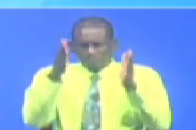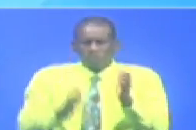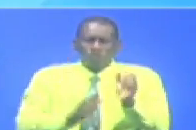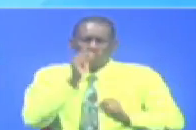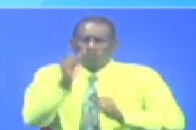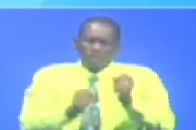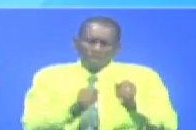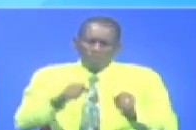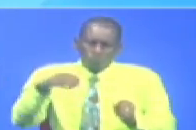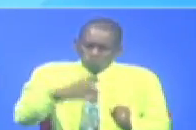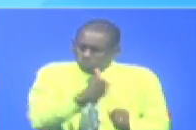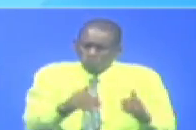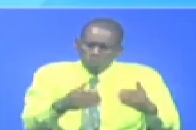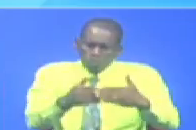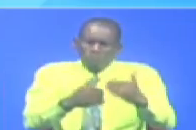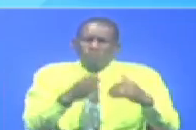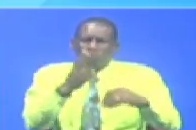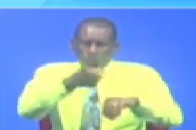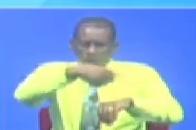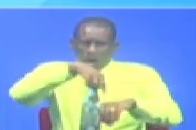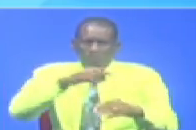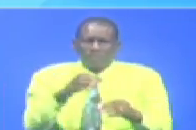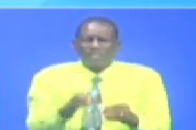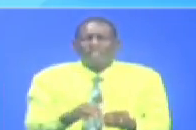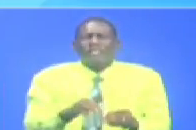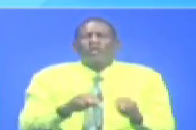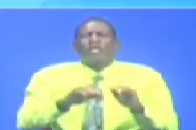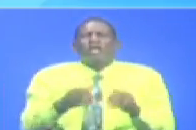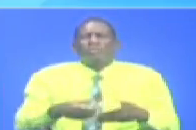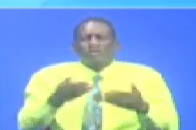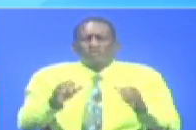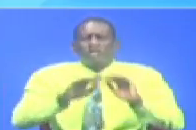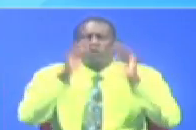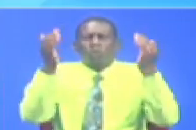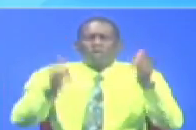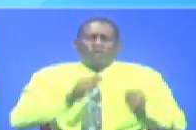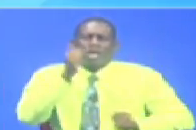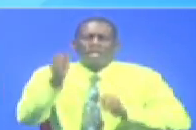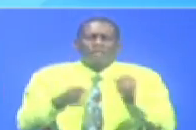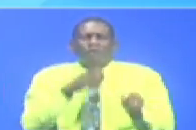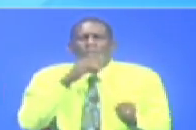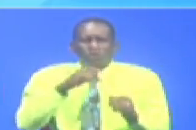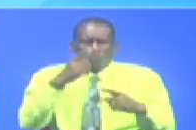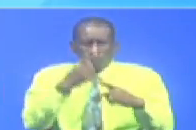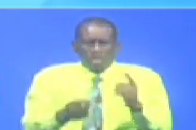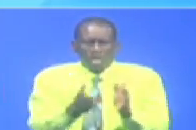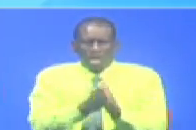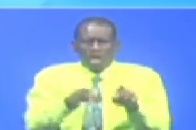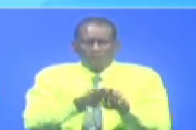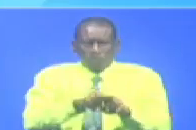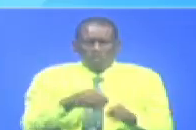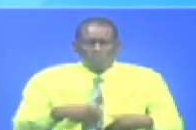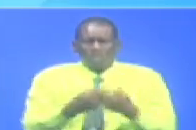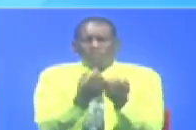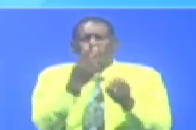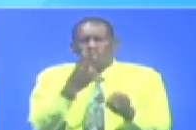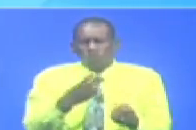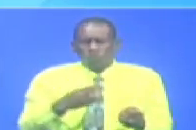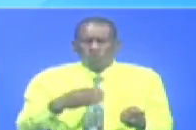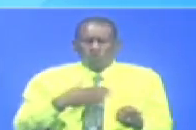was named the World Athletics Male Athlete of the Year, and he has also been awarded 2 honorary degrees. And